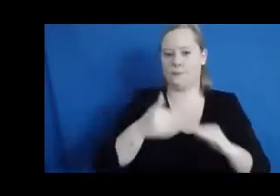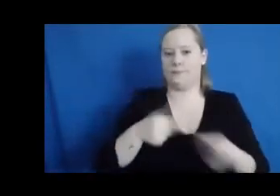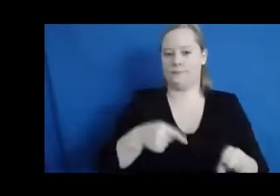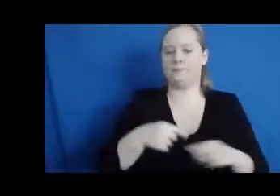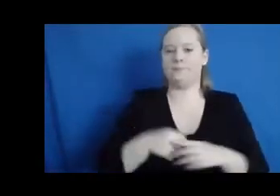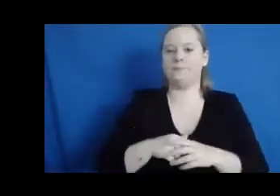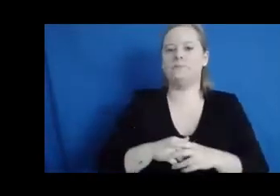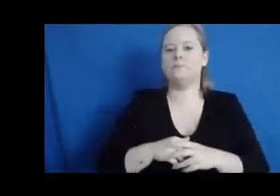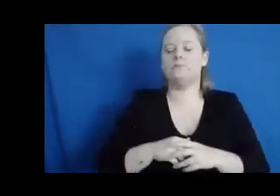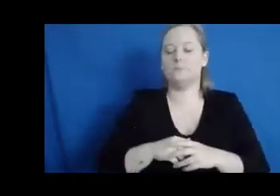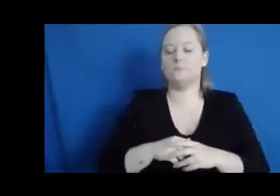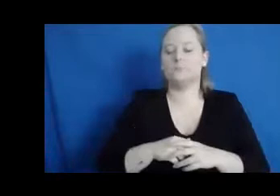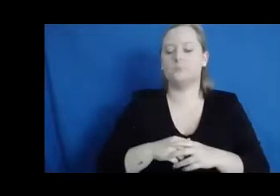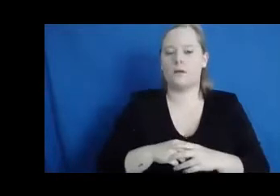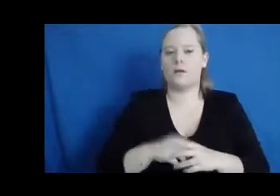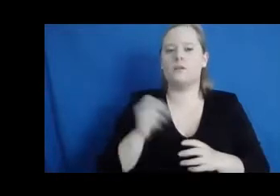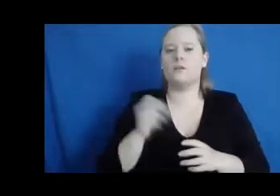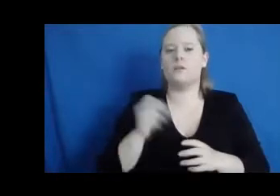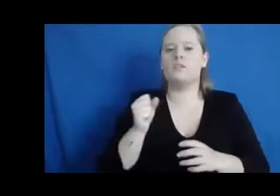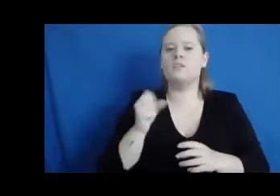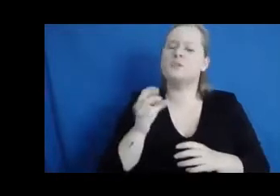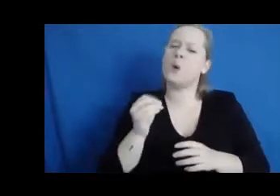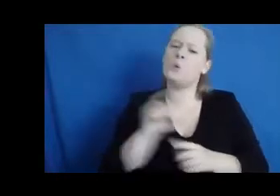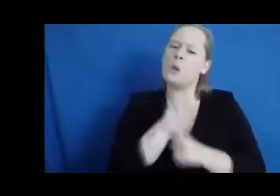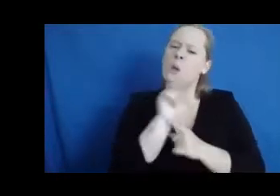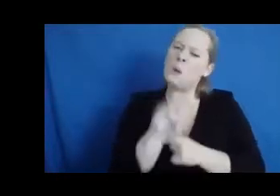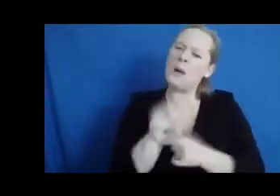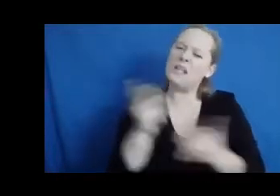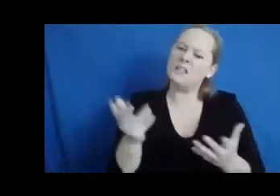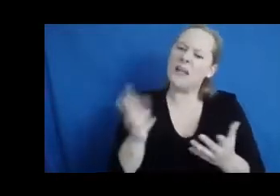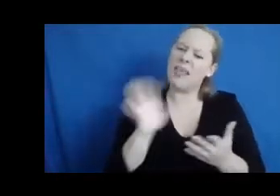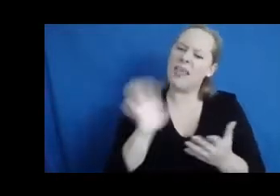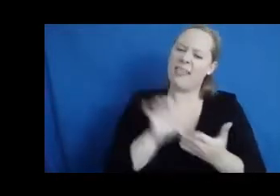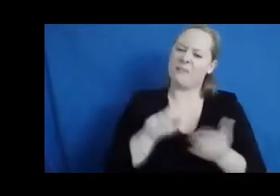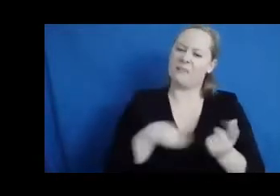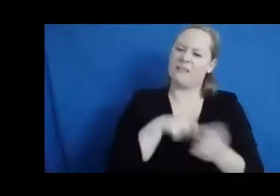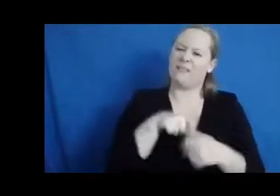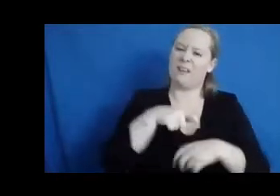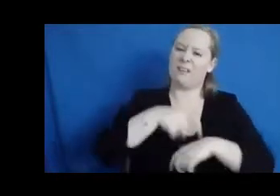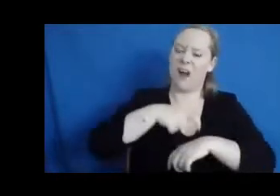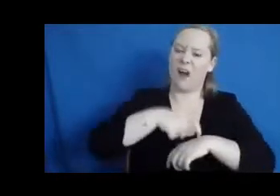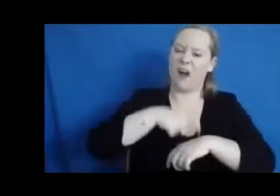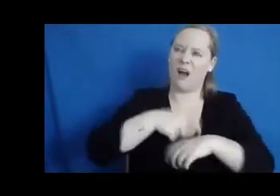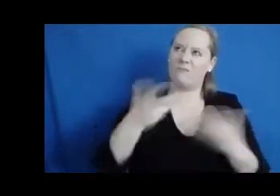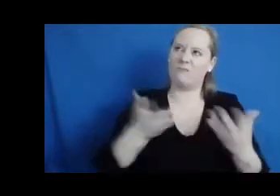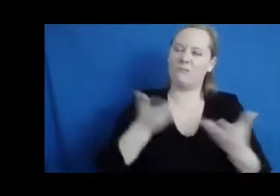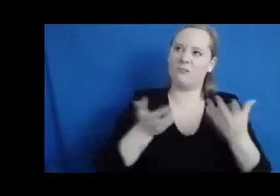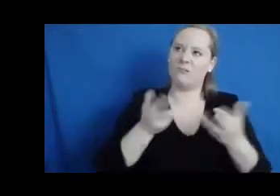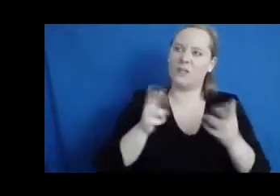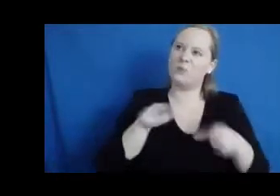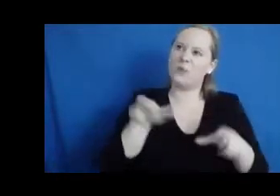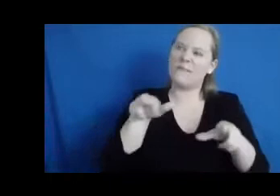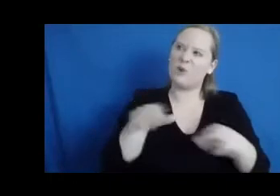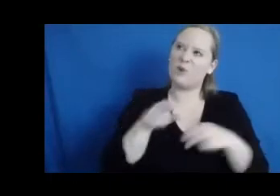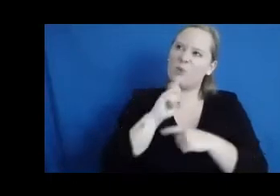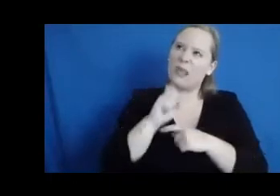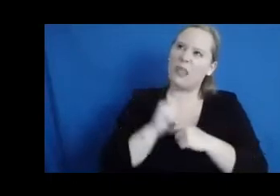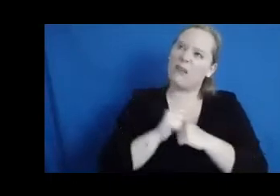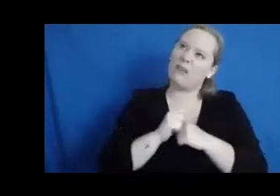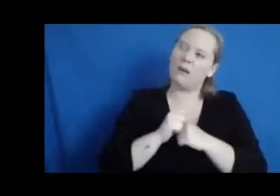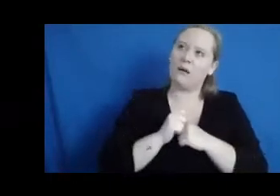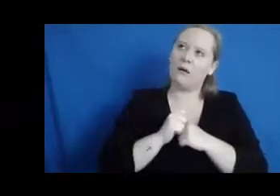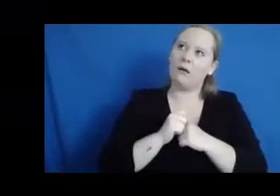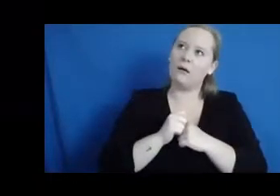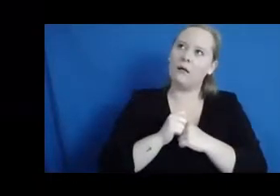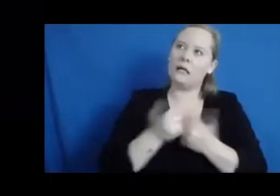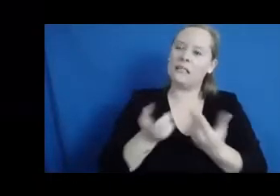so some of the big questions at that time were, you know, is this river really entirely a gaining